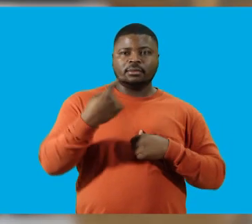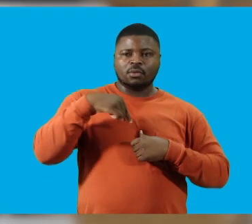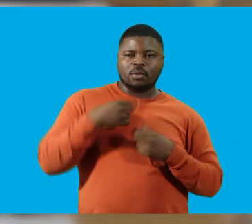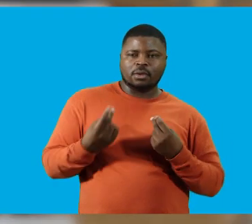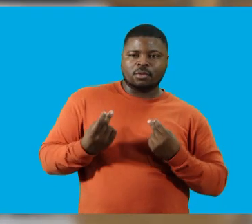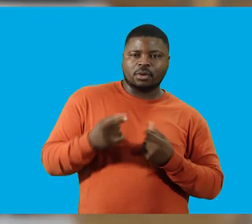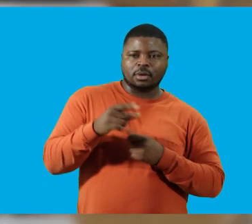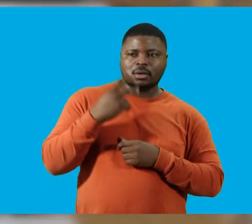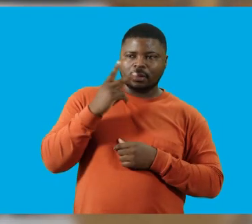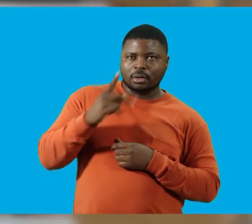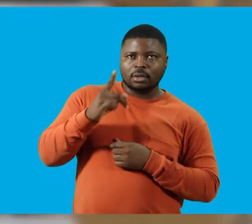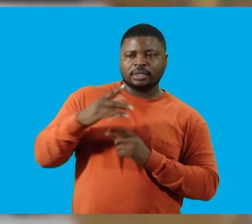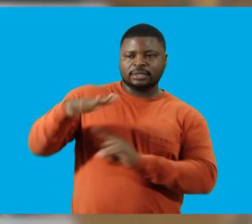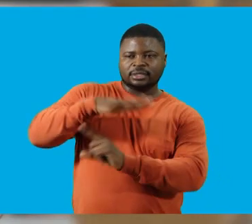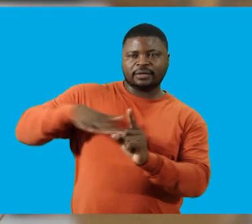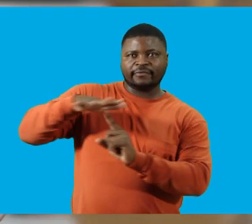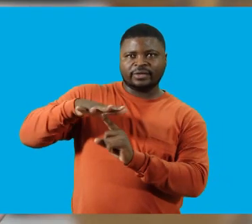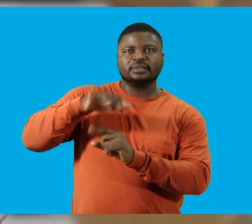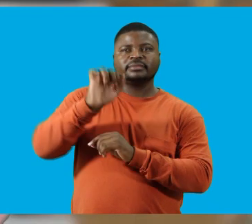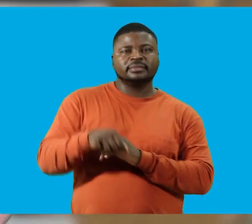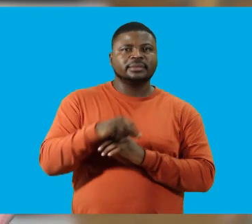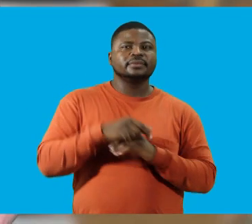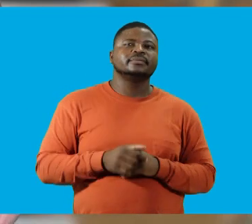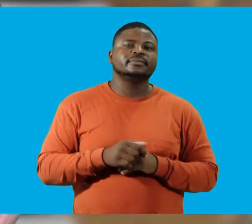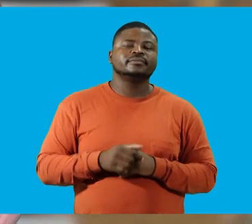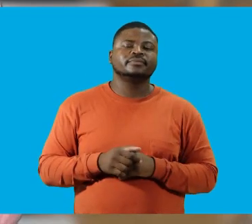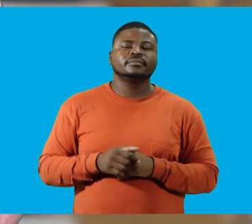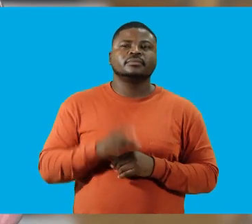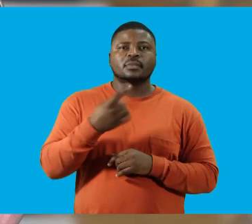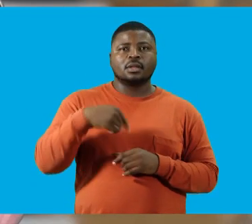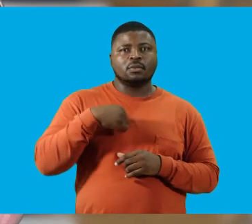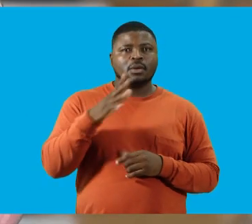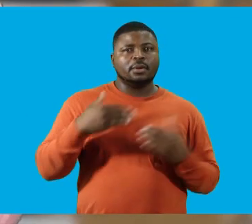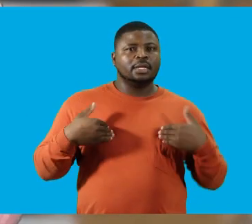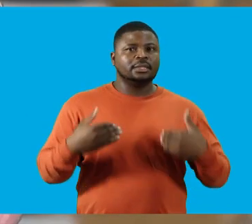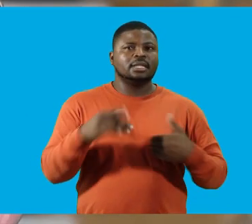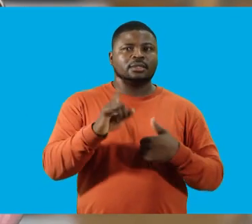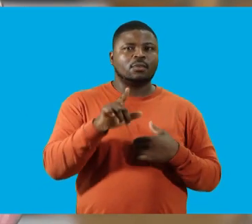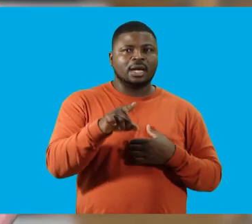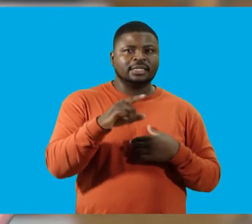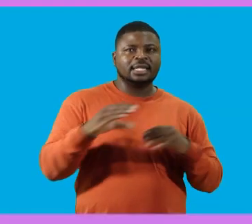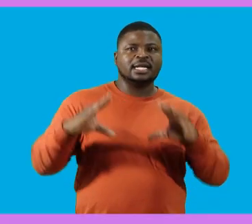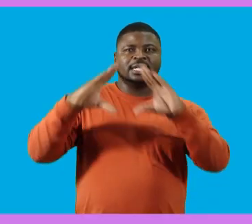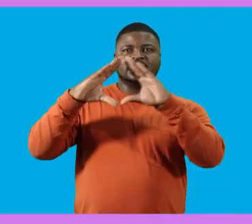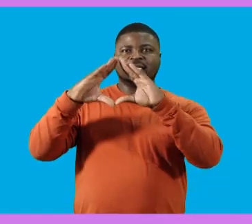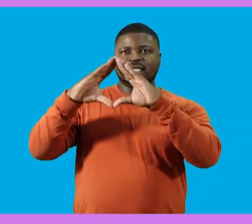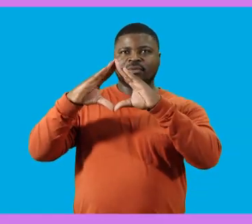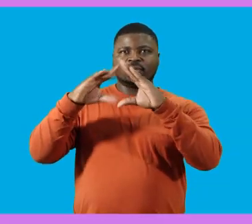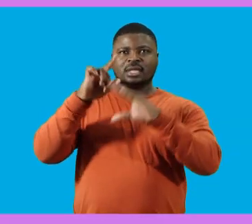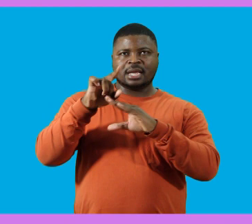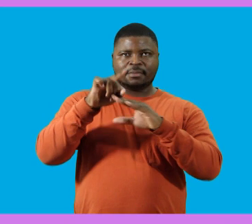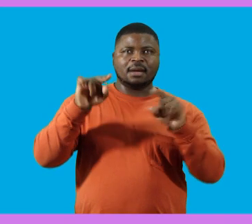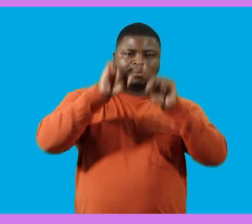Welcome back. Let's quickly look at surface area, and we are going to start with the rectangular prism.